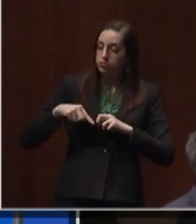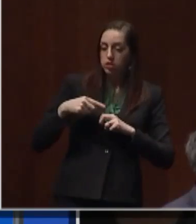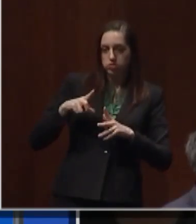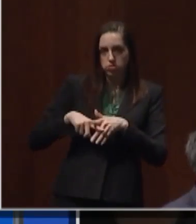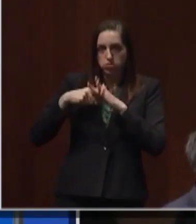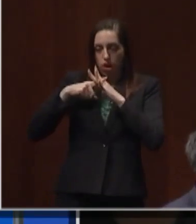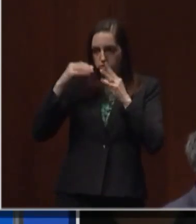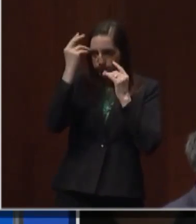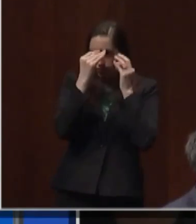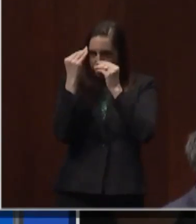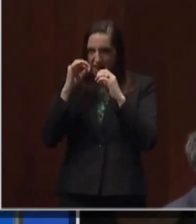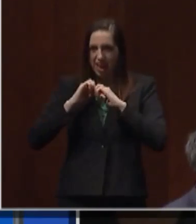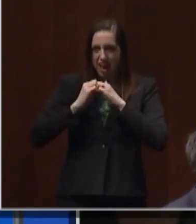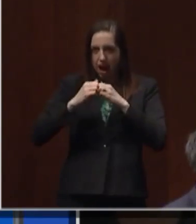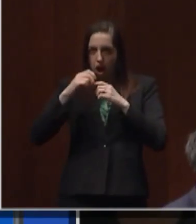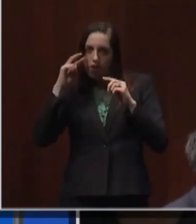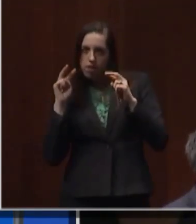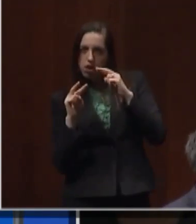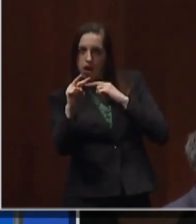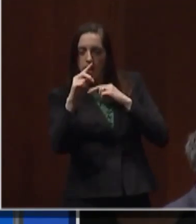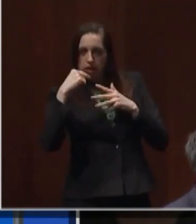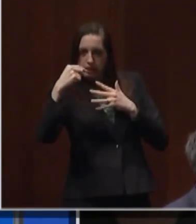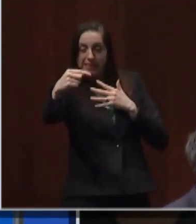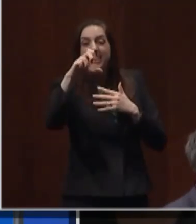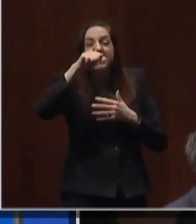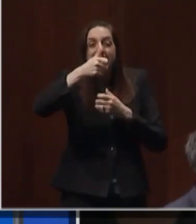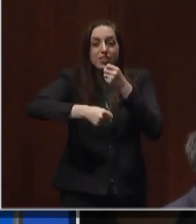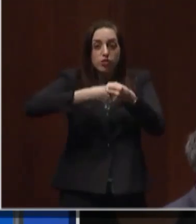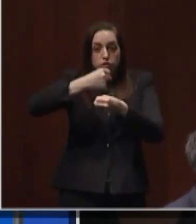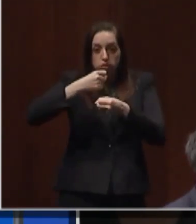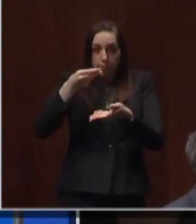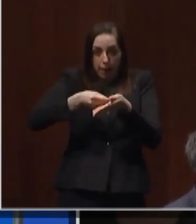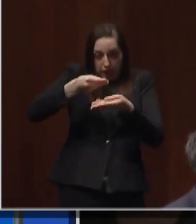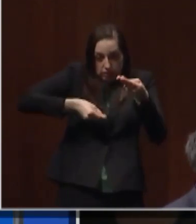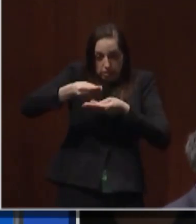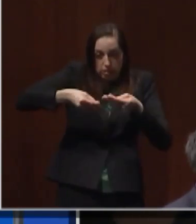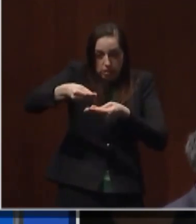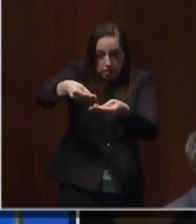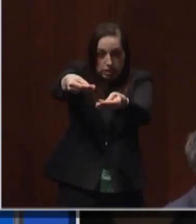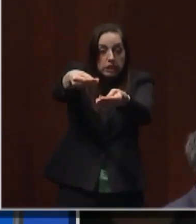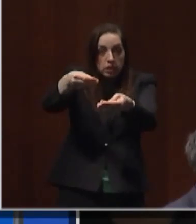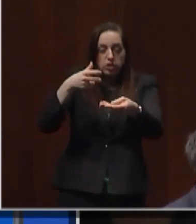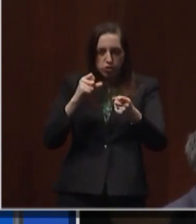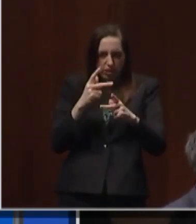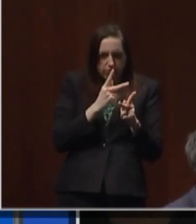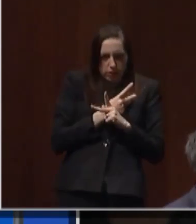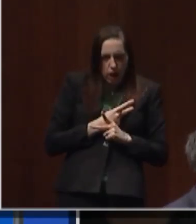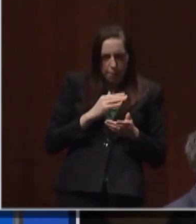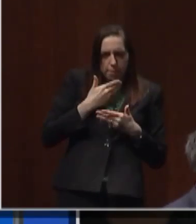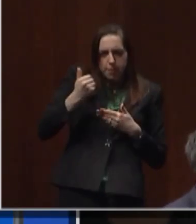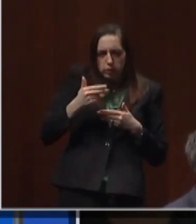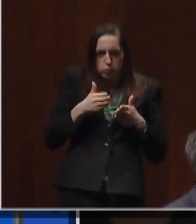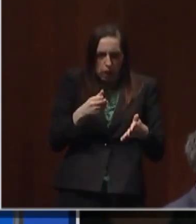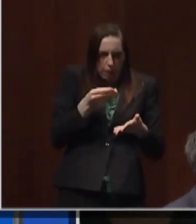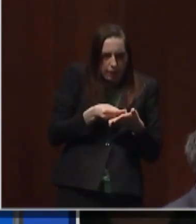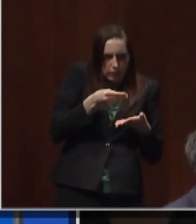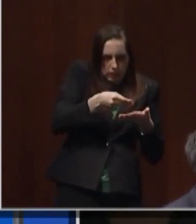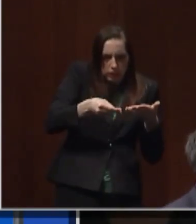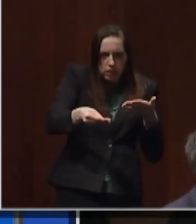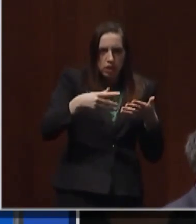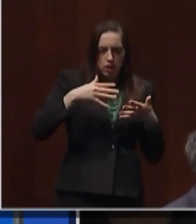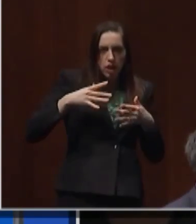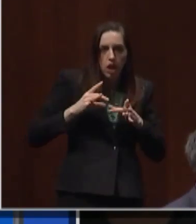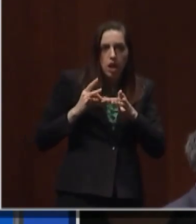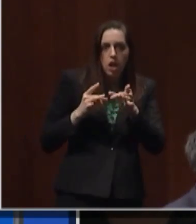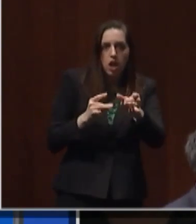of a long-range fiscal plan that will look 10 years forward and put in place a strategy for long-term financial health with